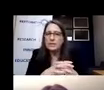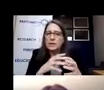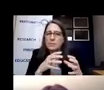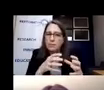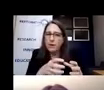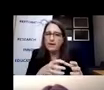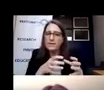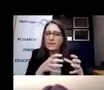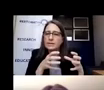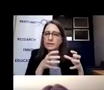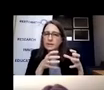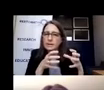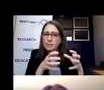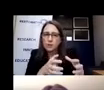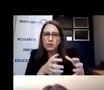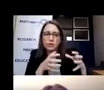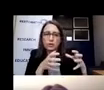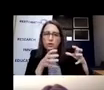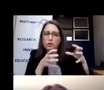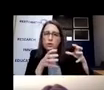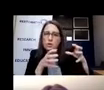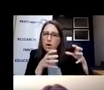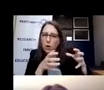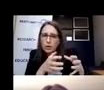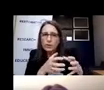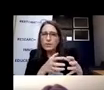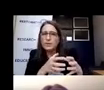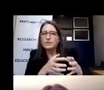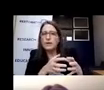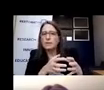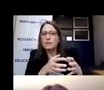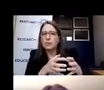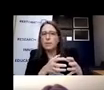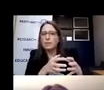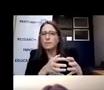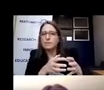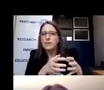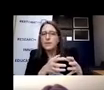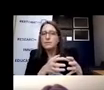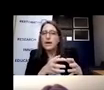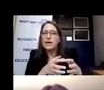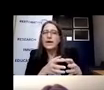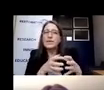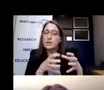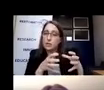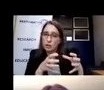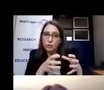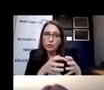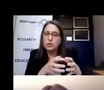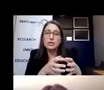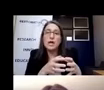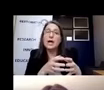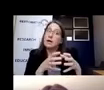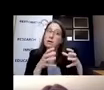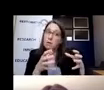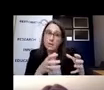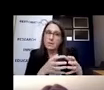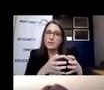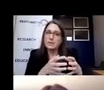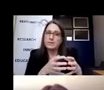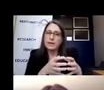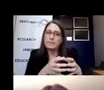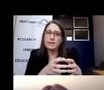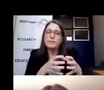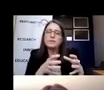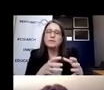this is a private, personal, only within the family problem, right? And that the solutions lie only